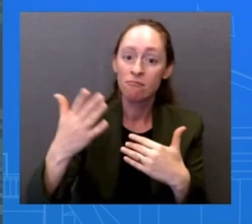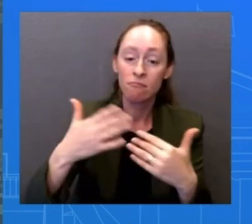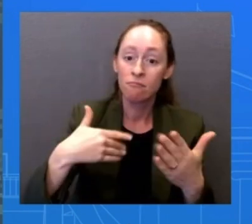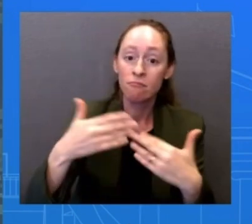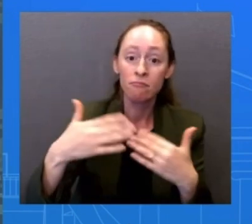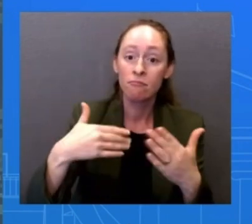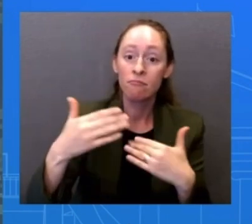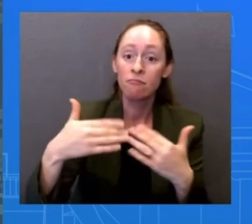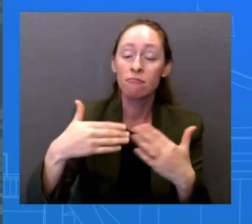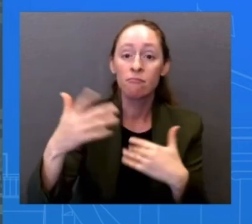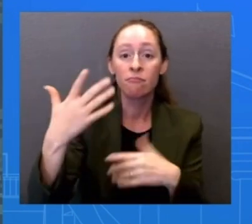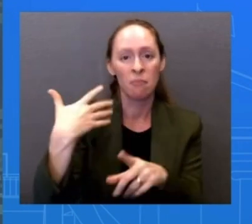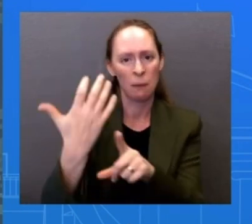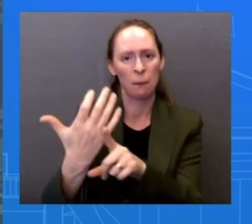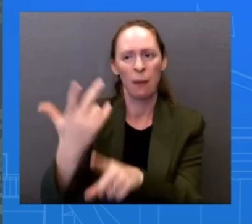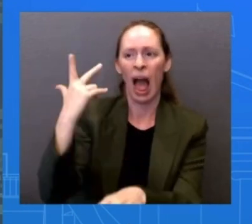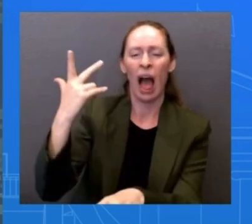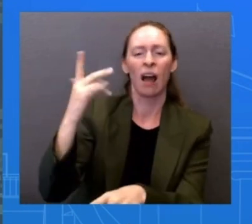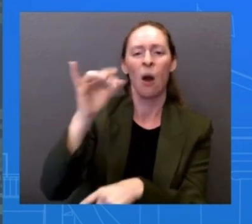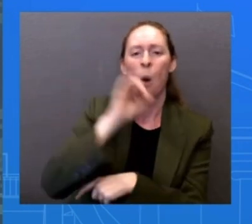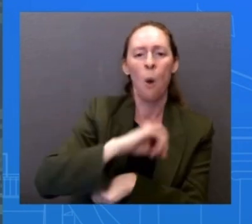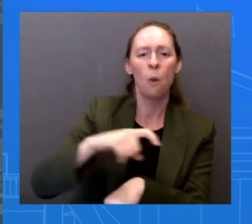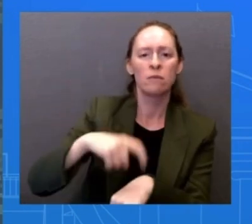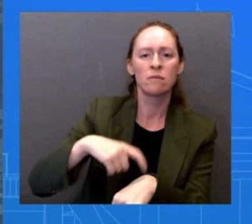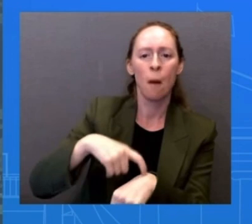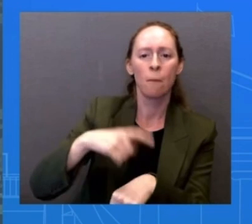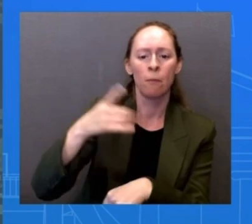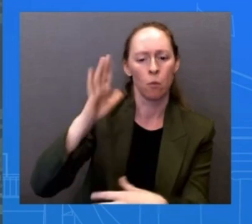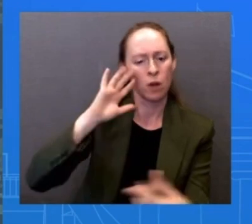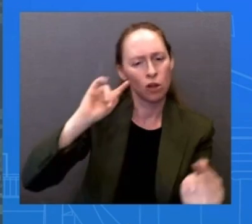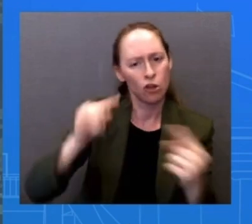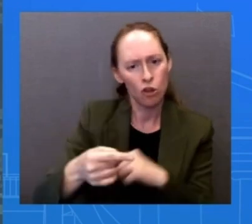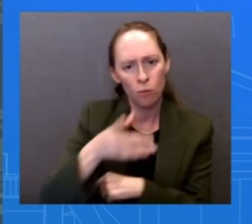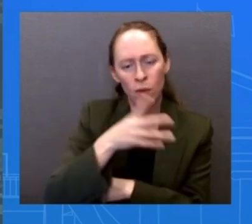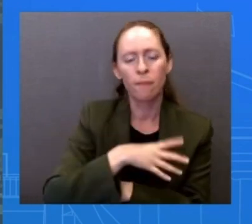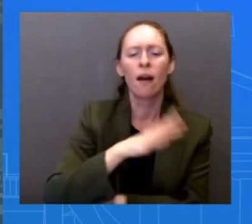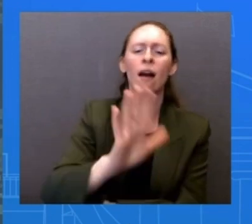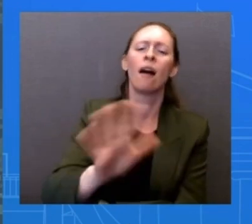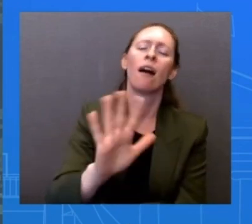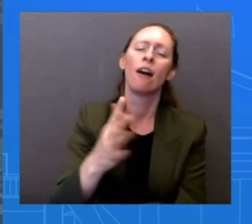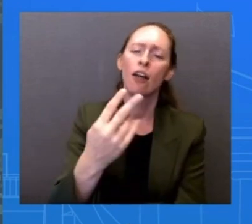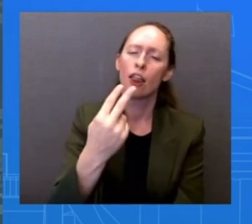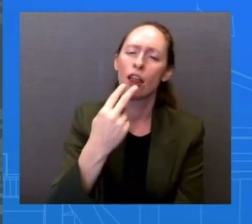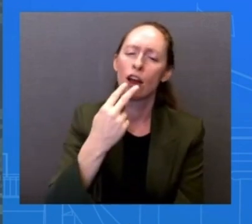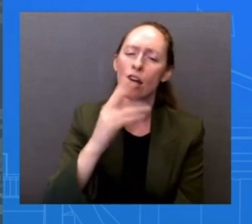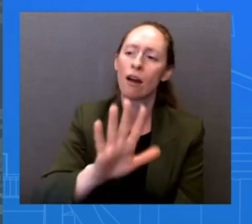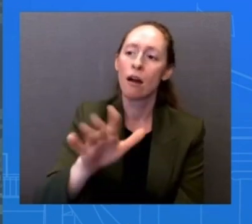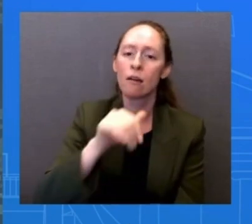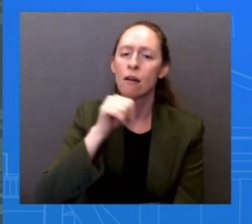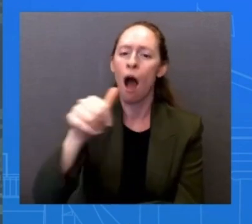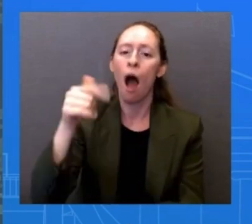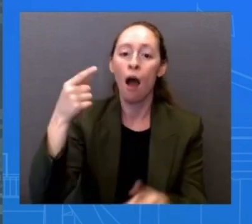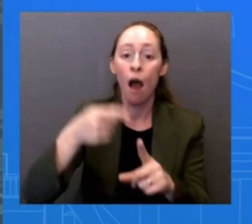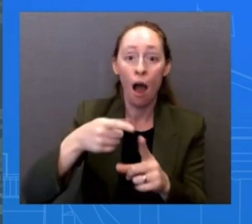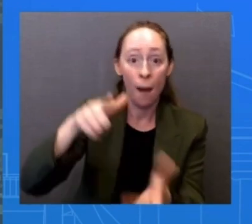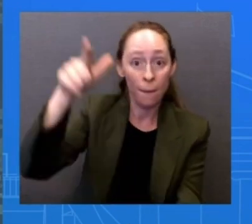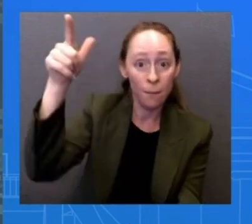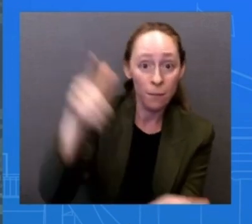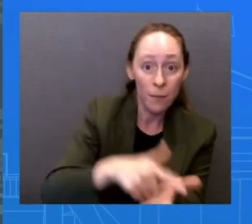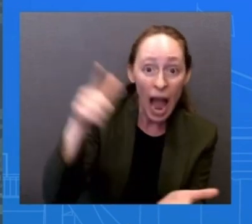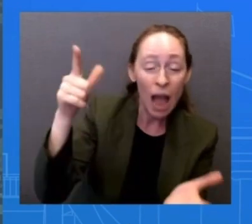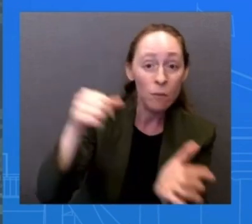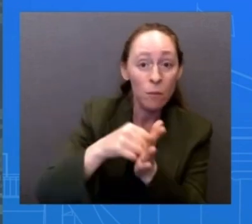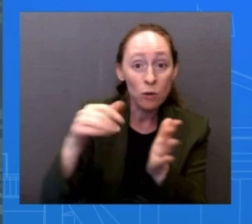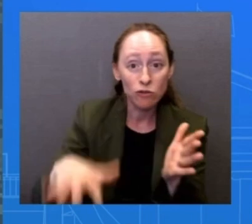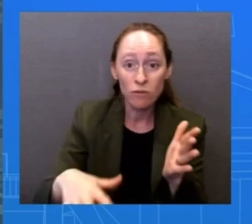thing about this, Peter. It's not just national ban on abortion. We're talking about privacy. We're talking about